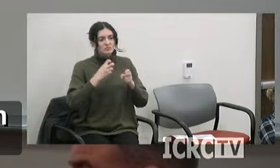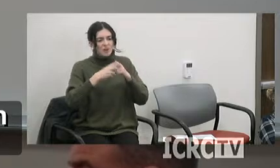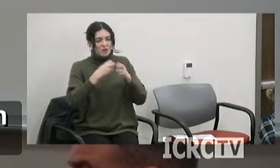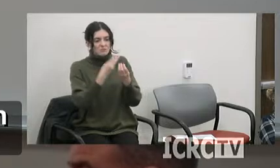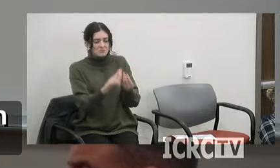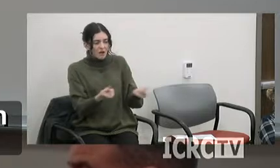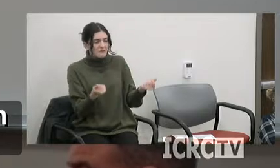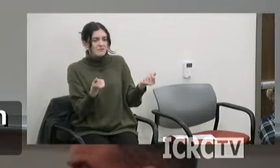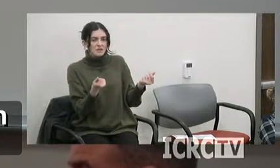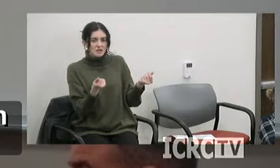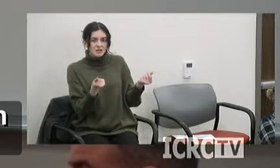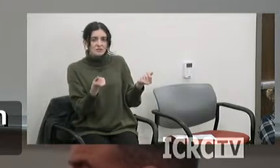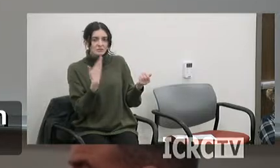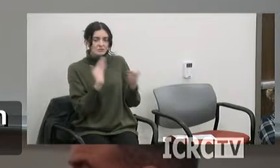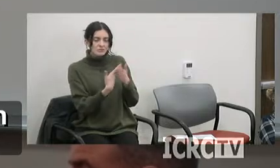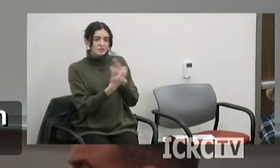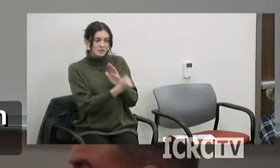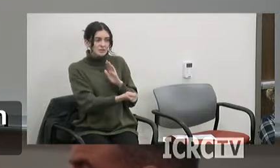solving.